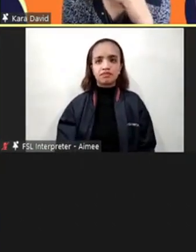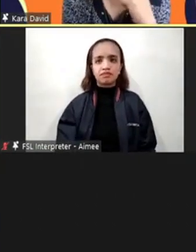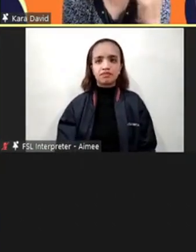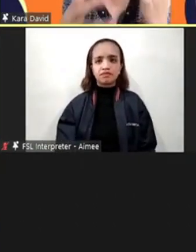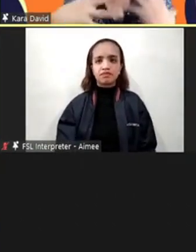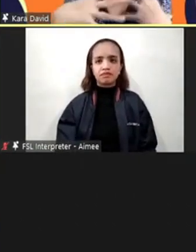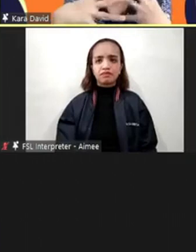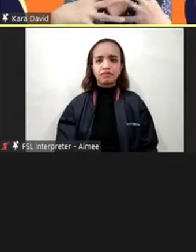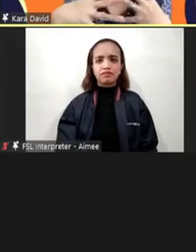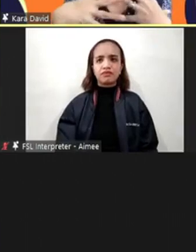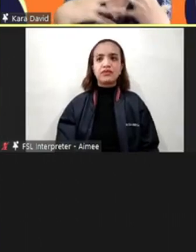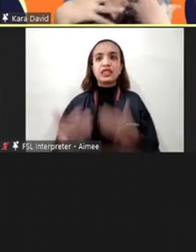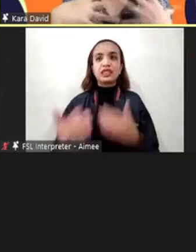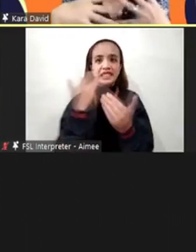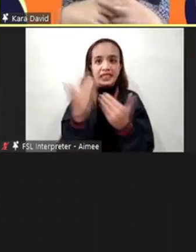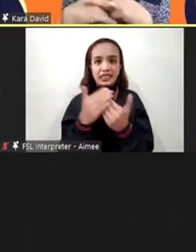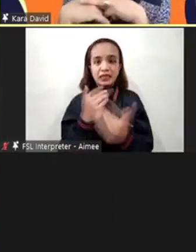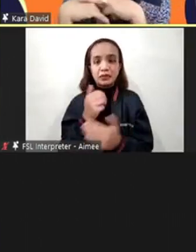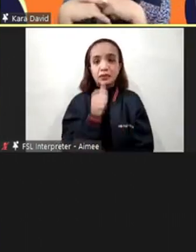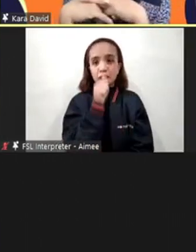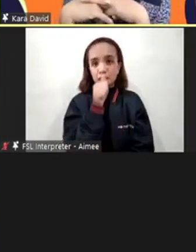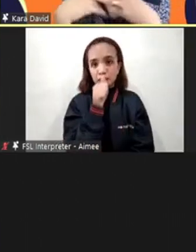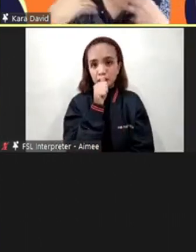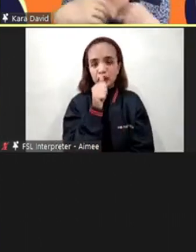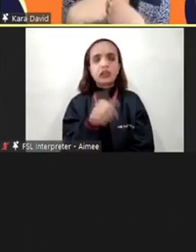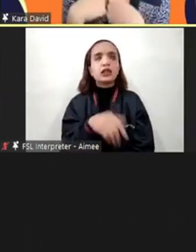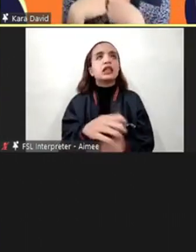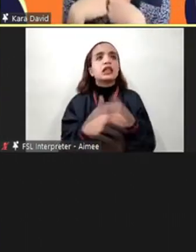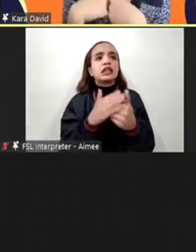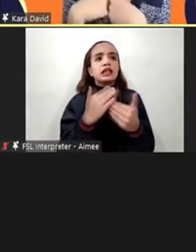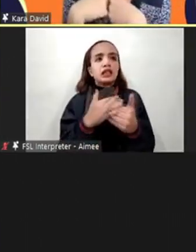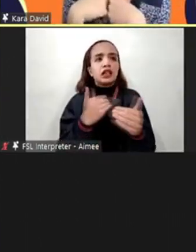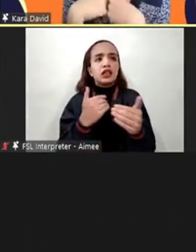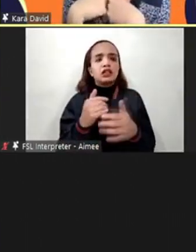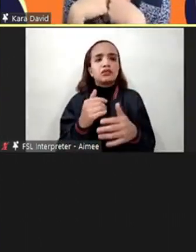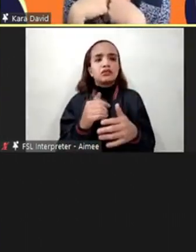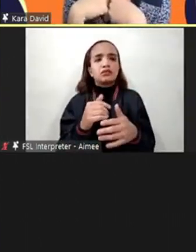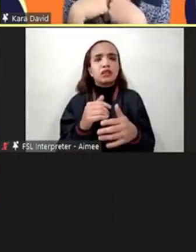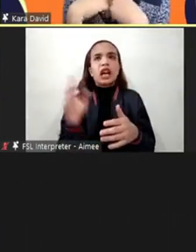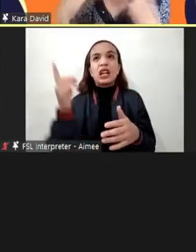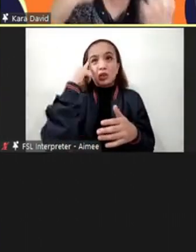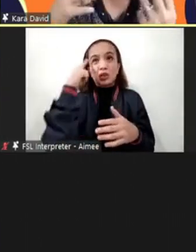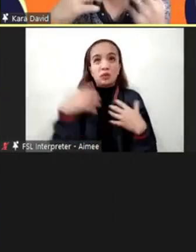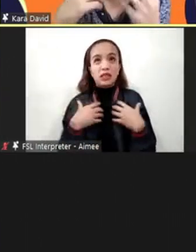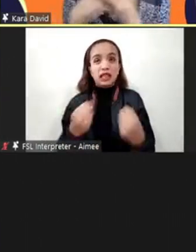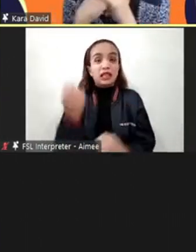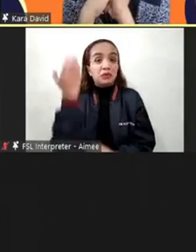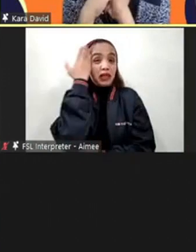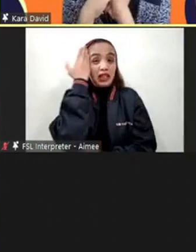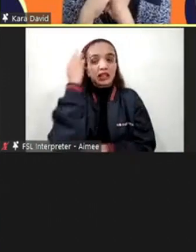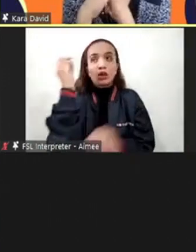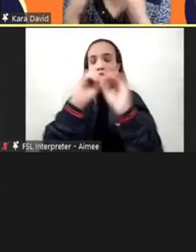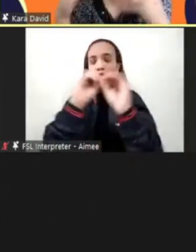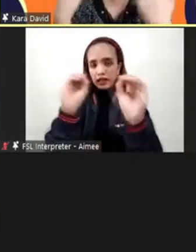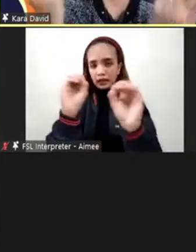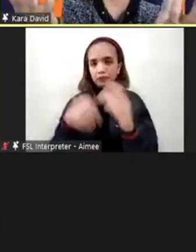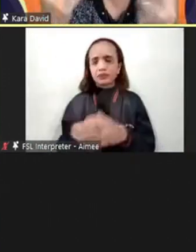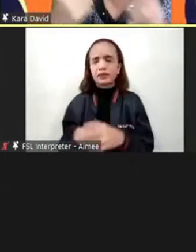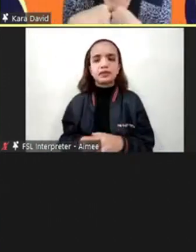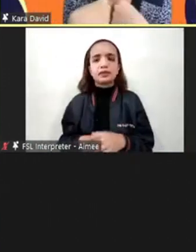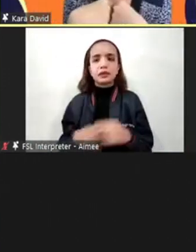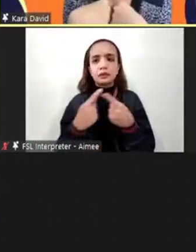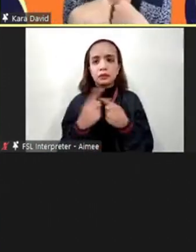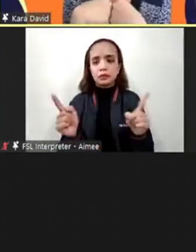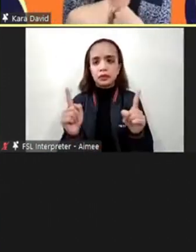Madali pong magtago at i-deny that you have a mental health condition, pero if you do have it, you approach it